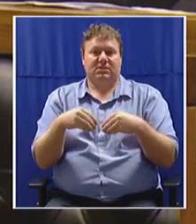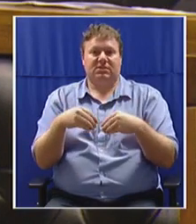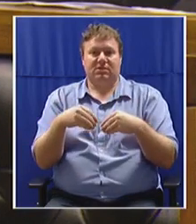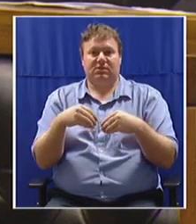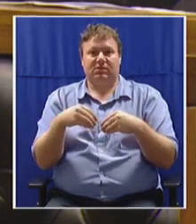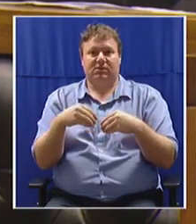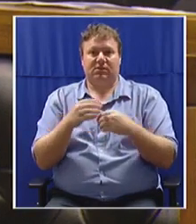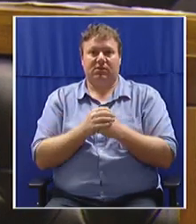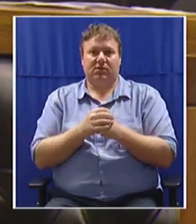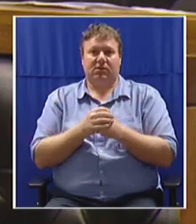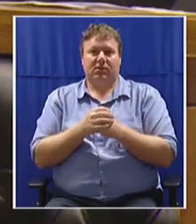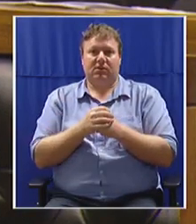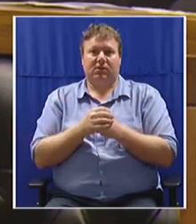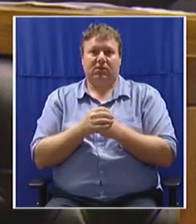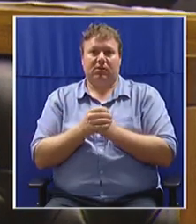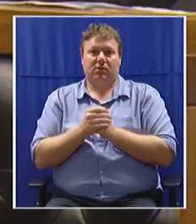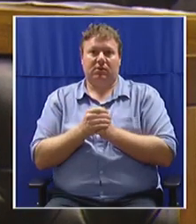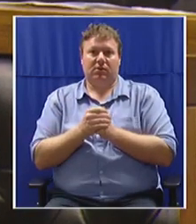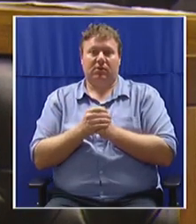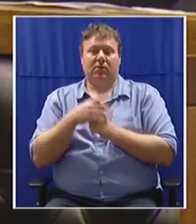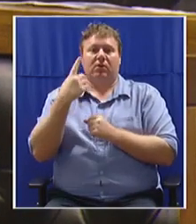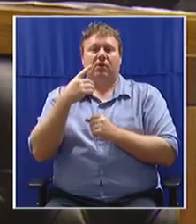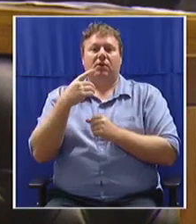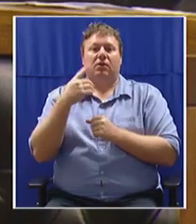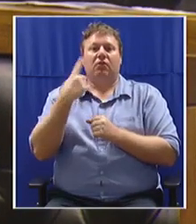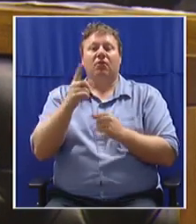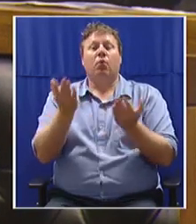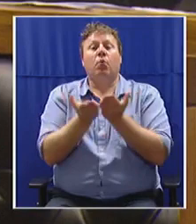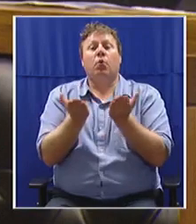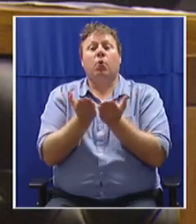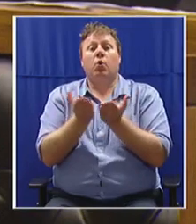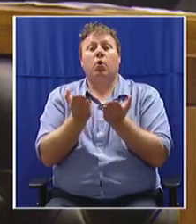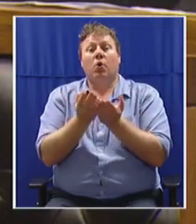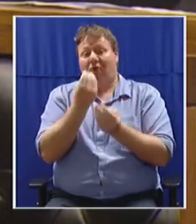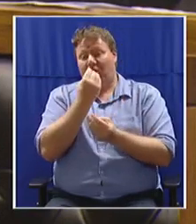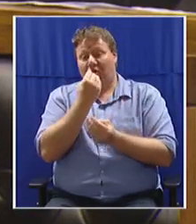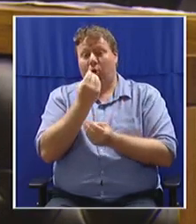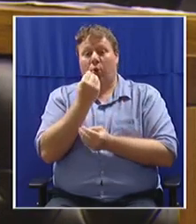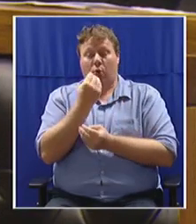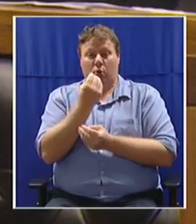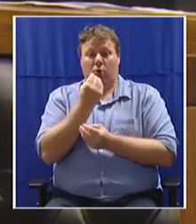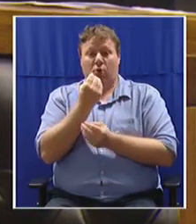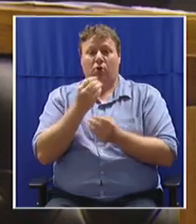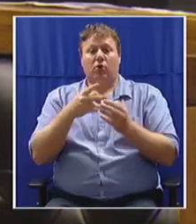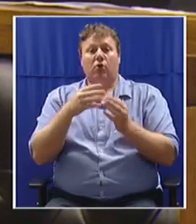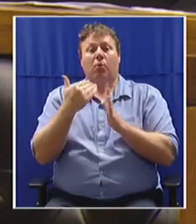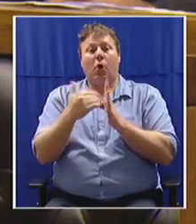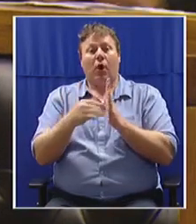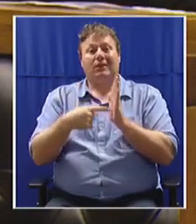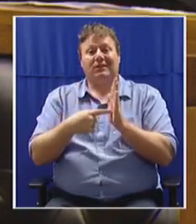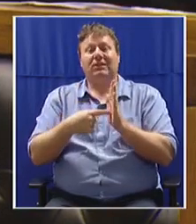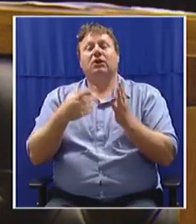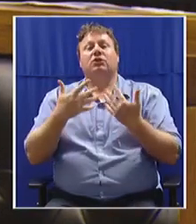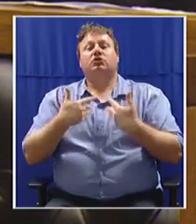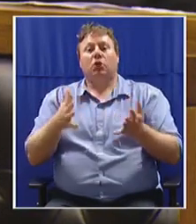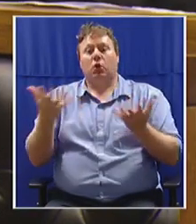community produce for school nutrition program, while in Mpumalanga, where I come from, the